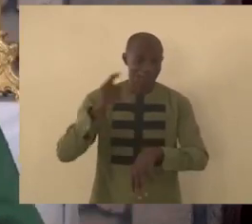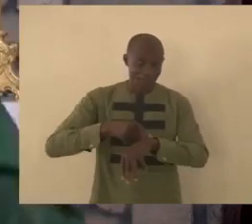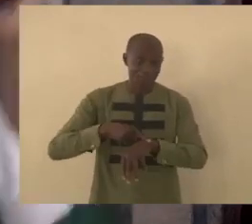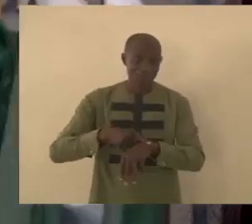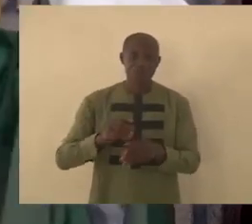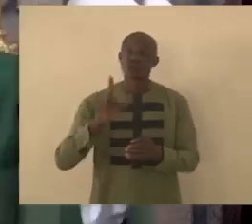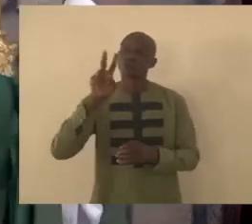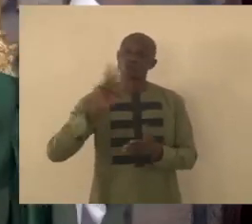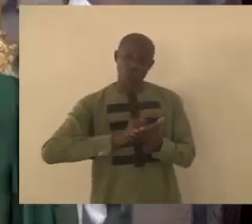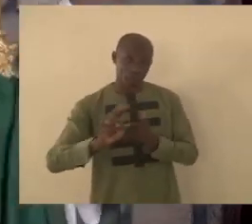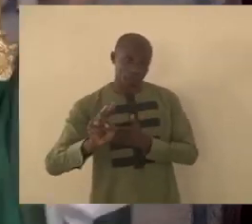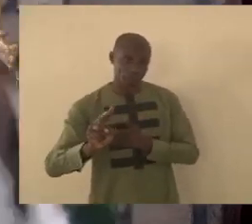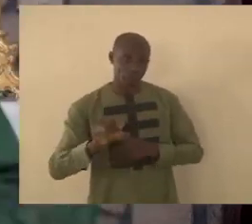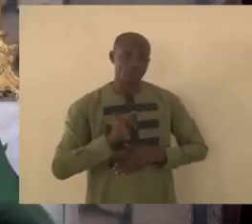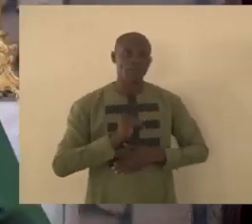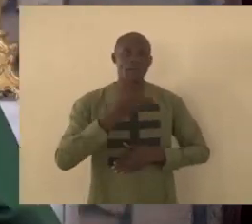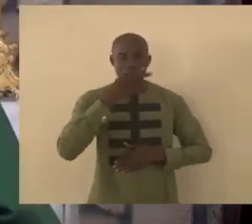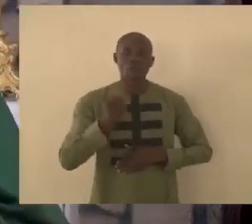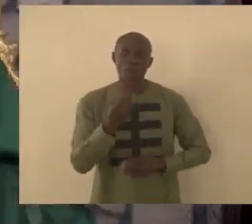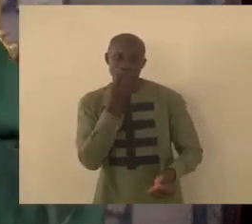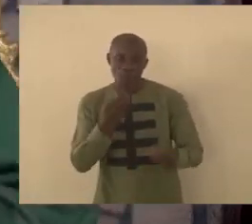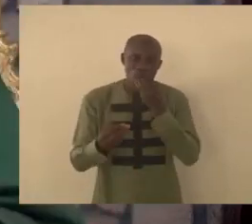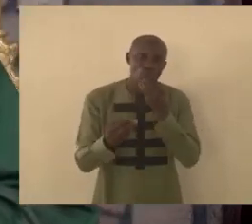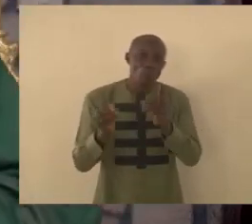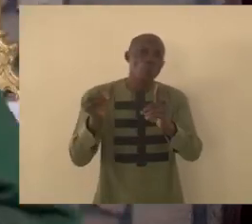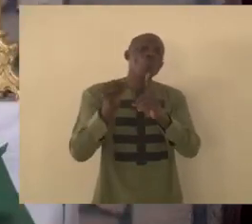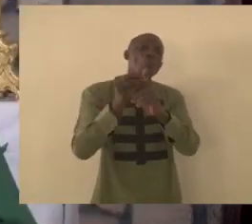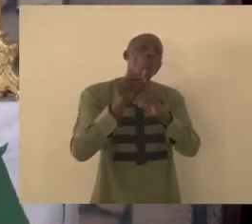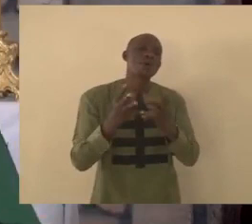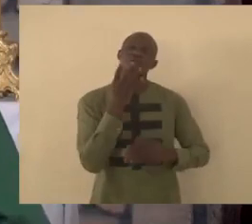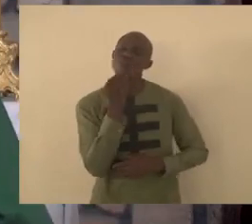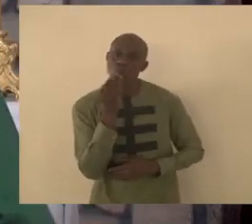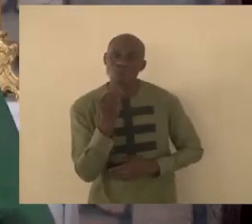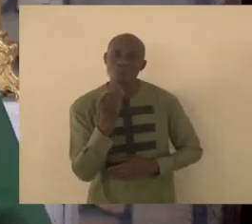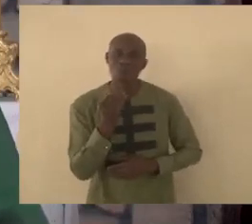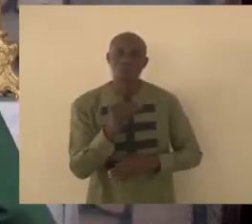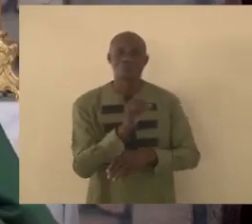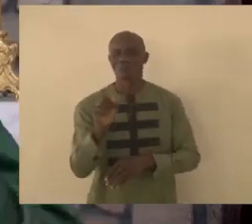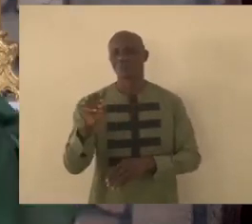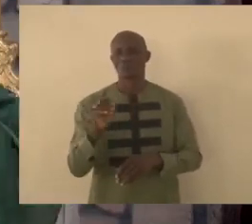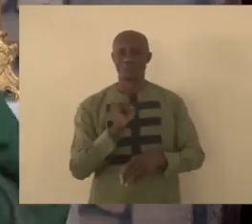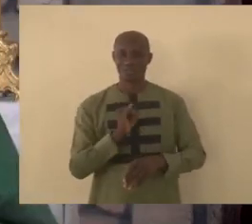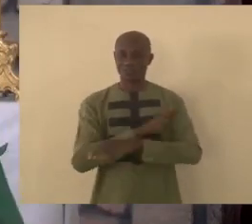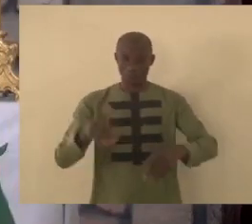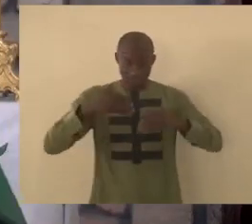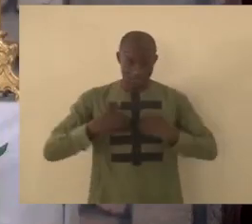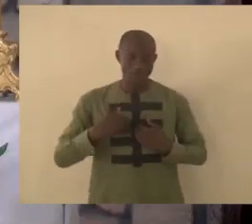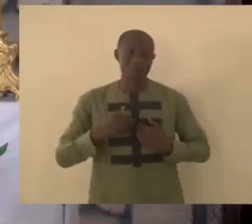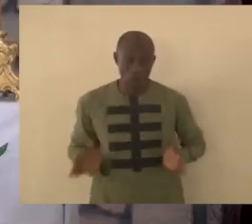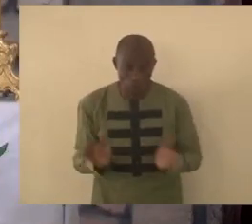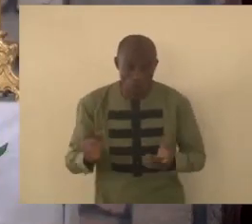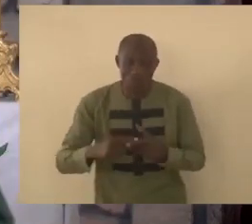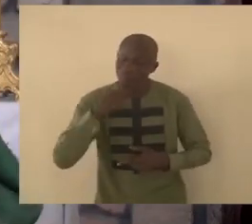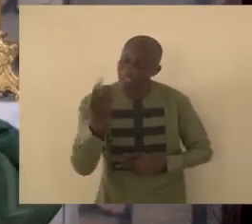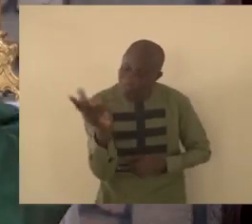woman, 2 weeks ago, I was eating plenty of sugar. So I will not have the moral courage to tell this